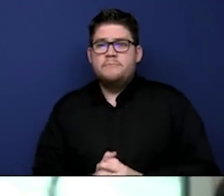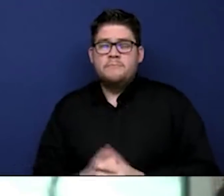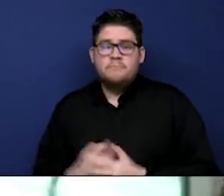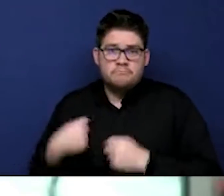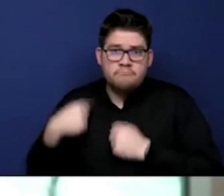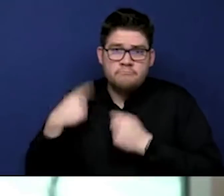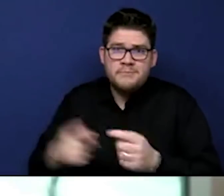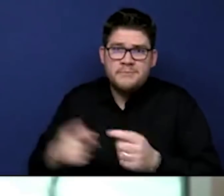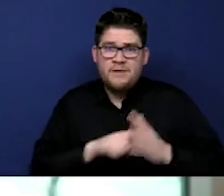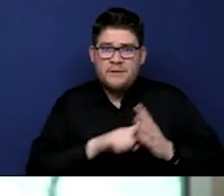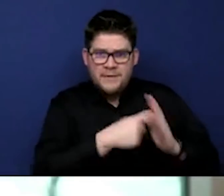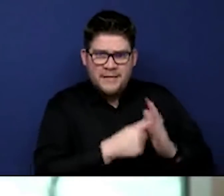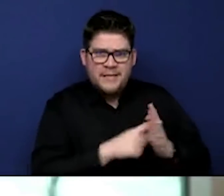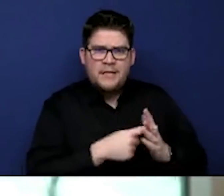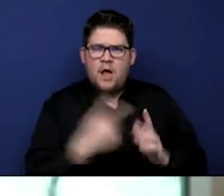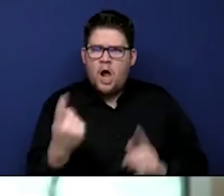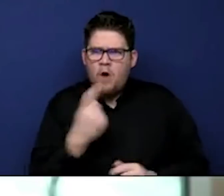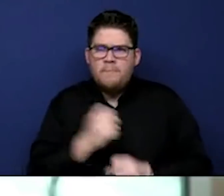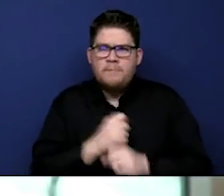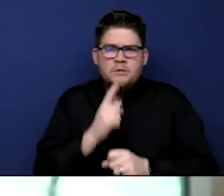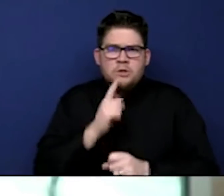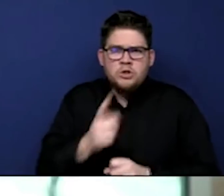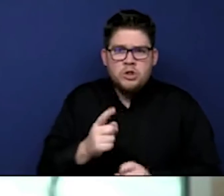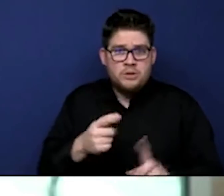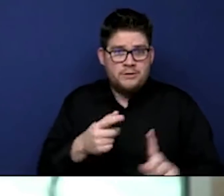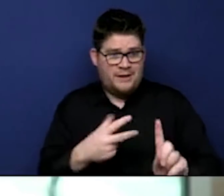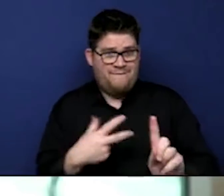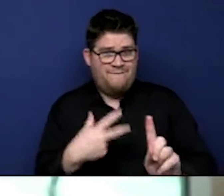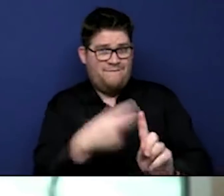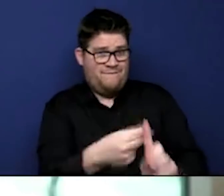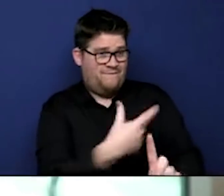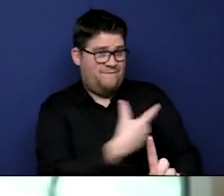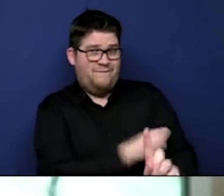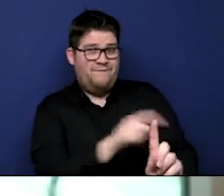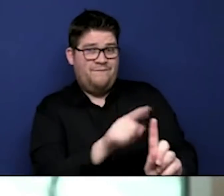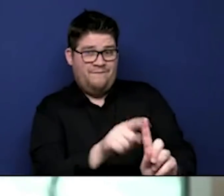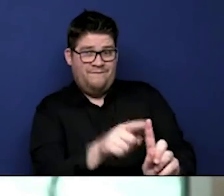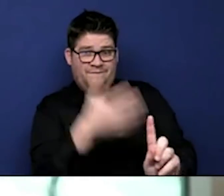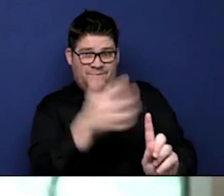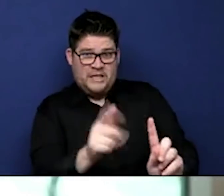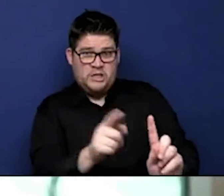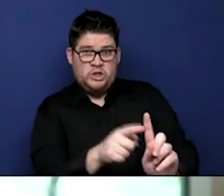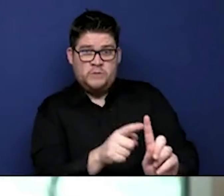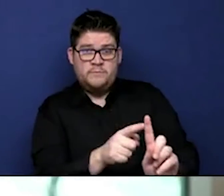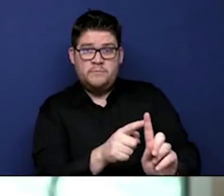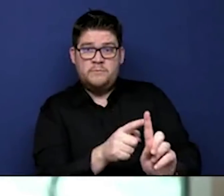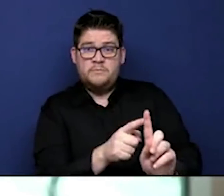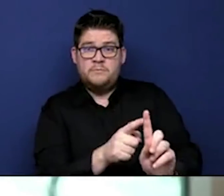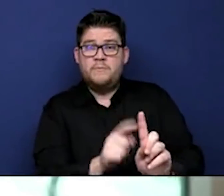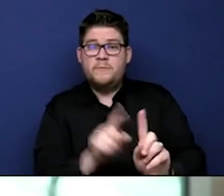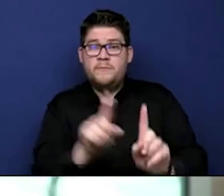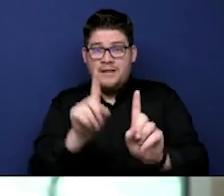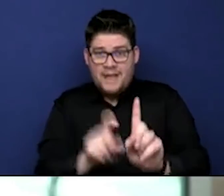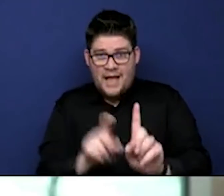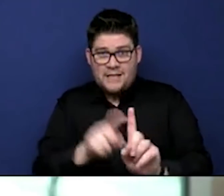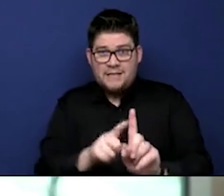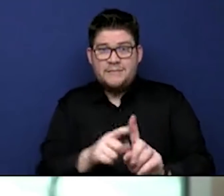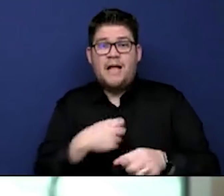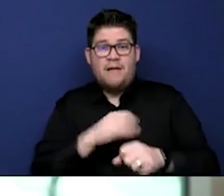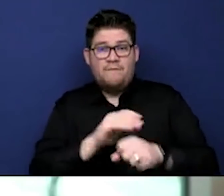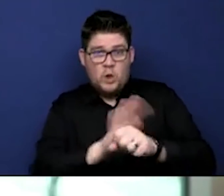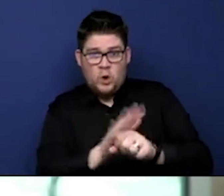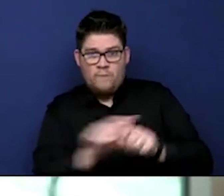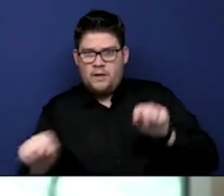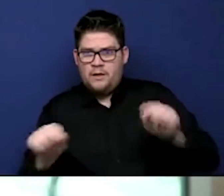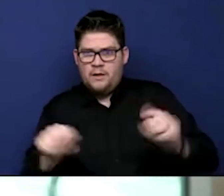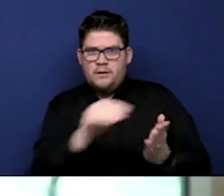can link every single person who's had their vaccine and if they've tested positive for the virus. So that is part of the good work